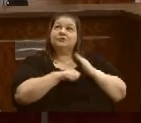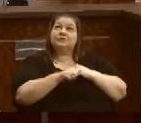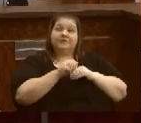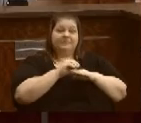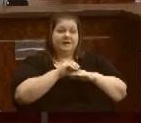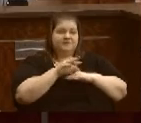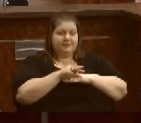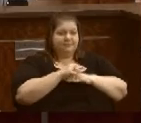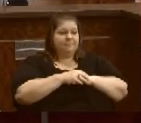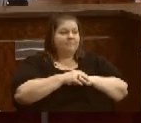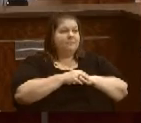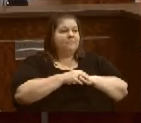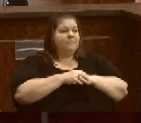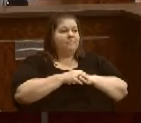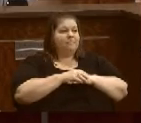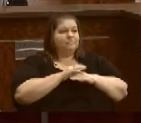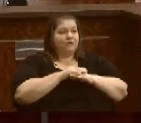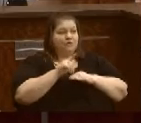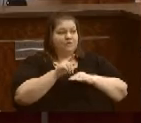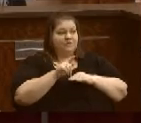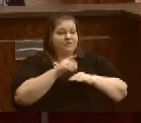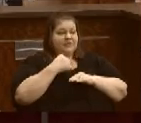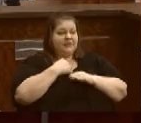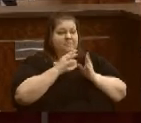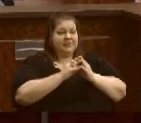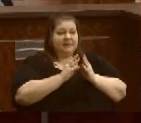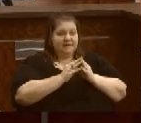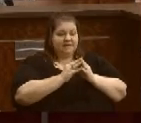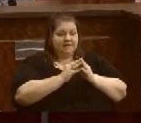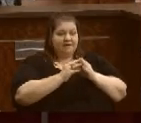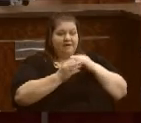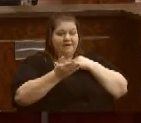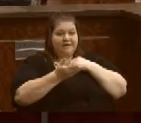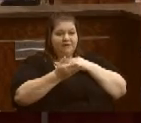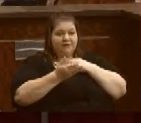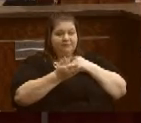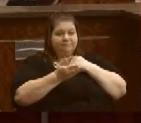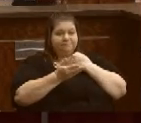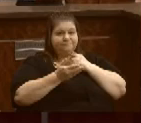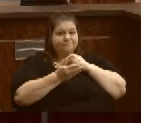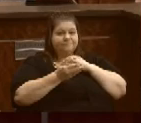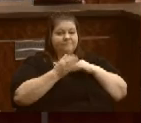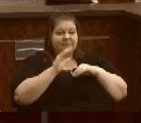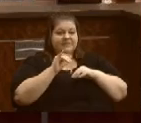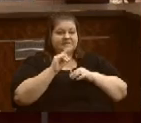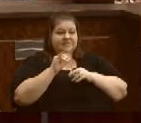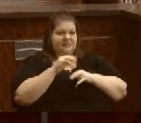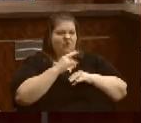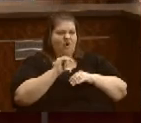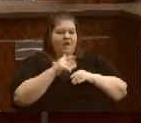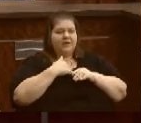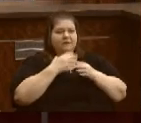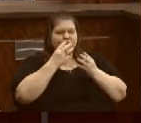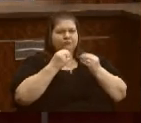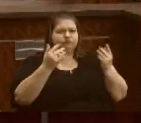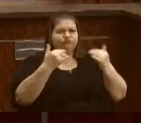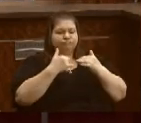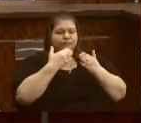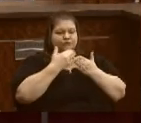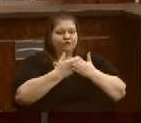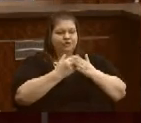good. On the 21st, we had a meeting here at City Hall. We had a good turnout